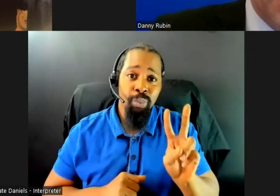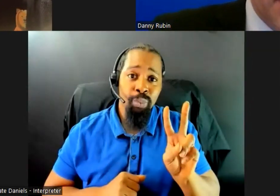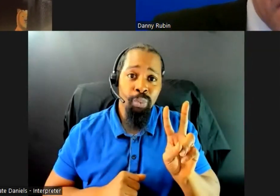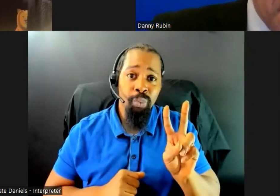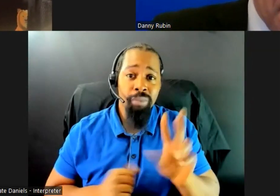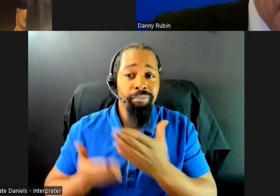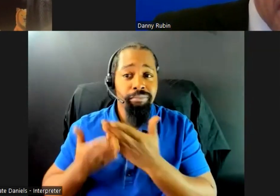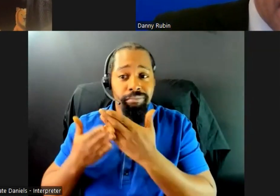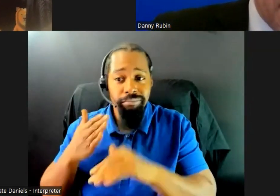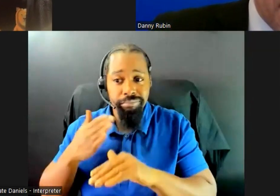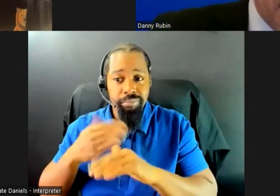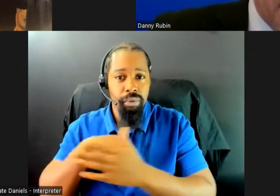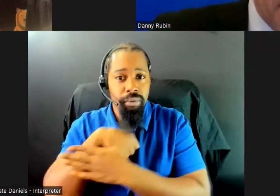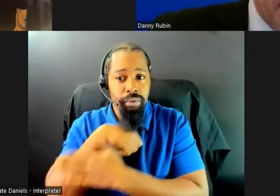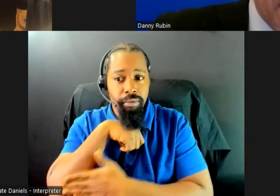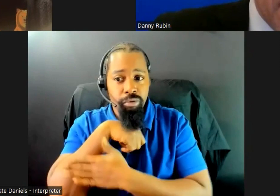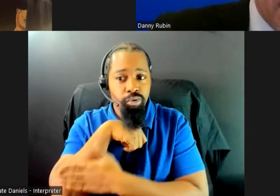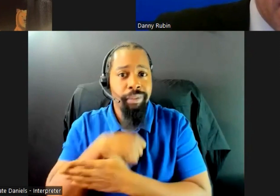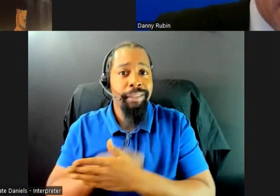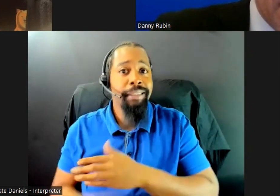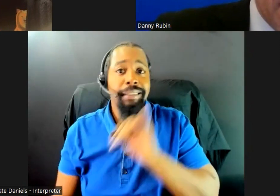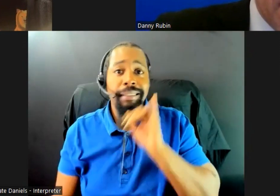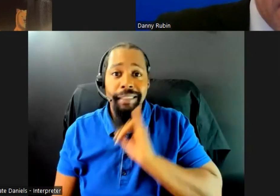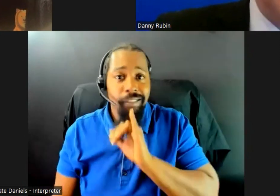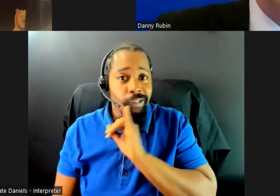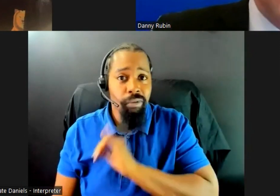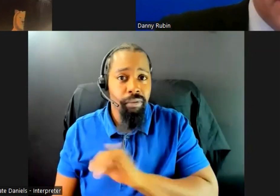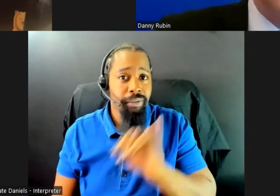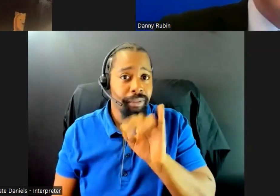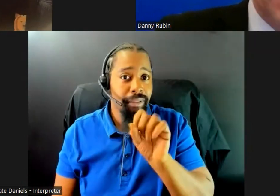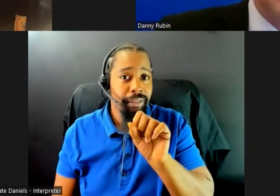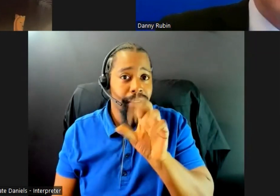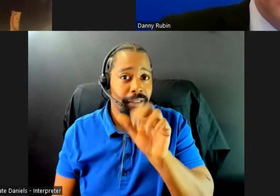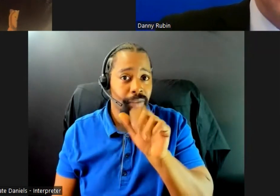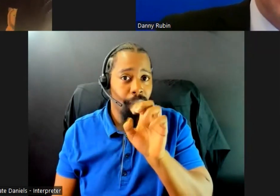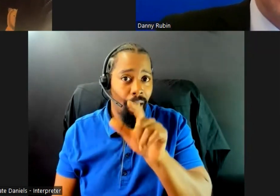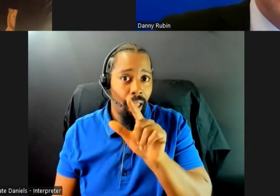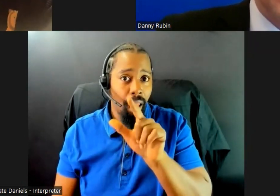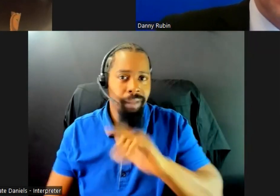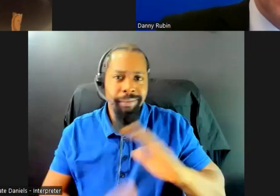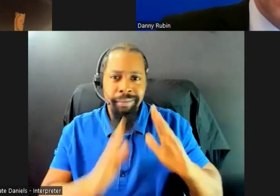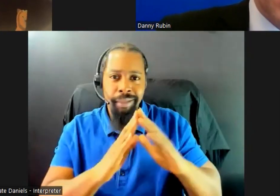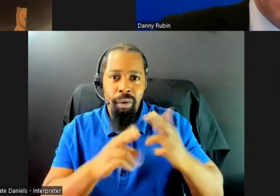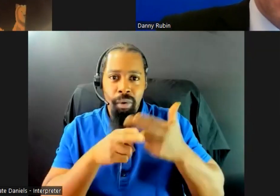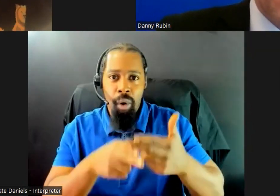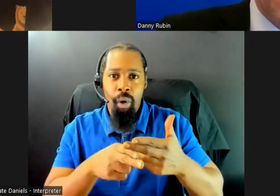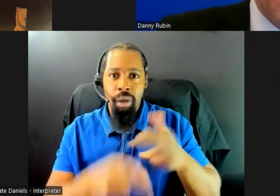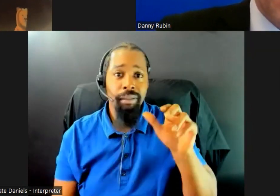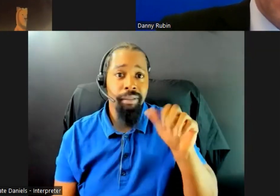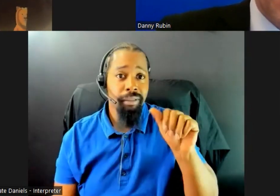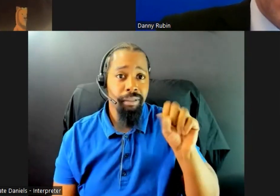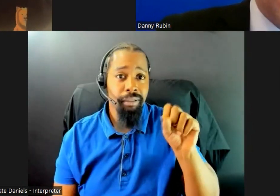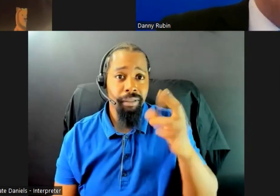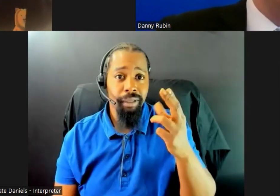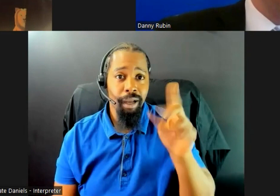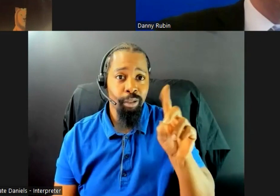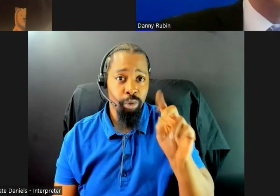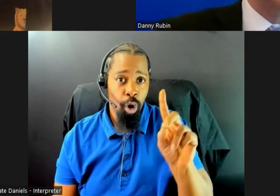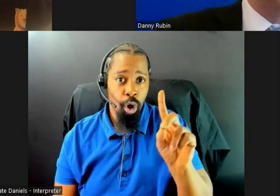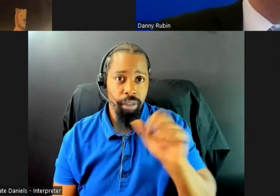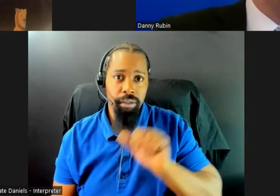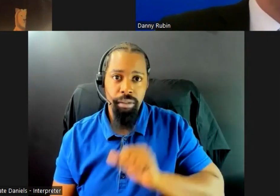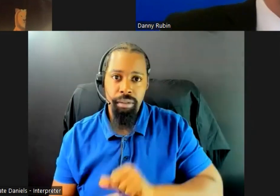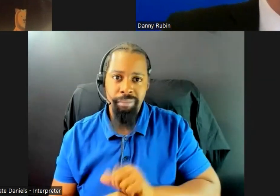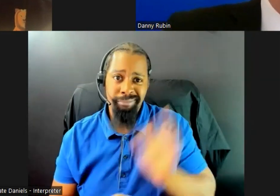was born in a city called Ashdod, which is not the biggest city. Today it is,